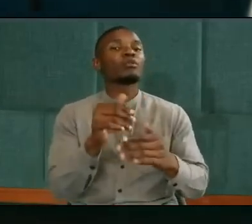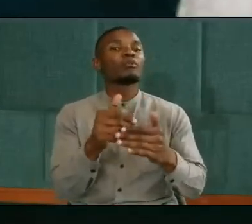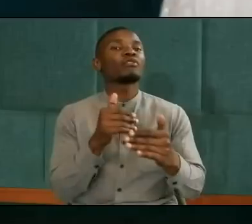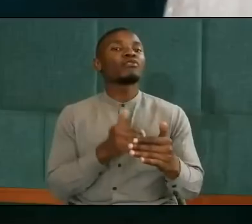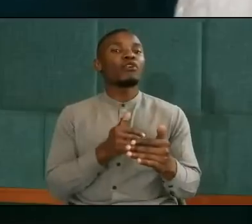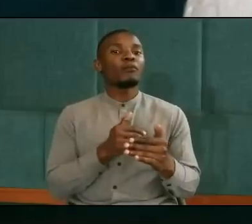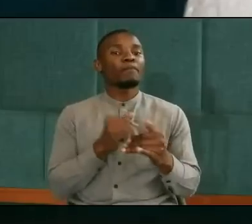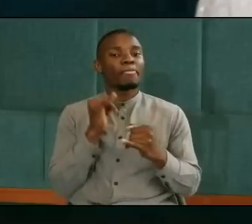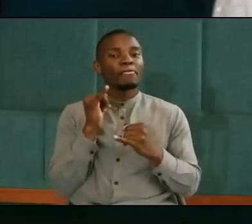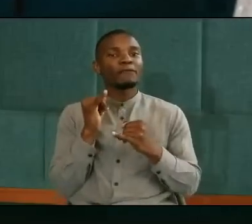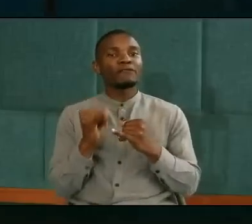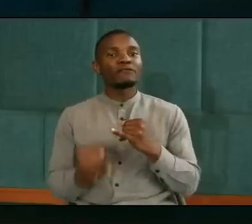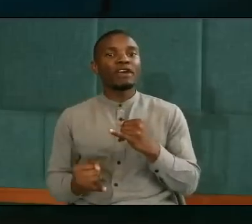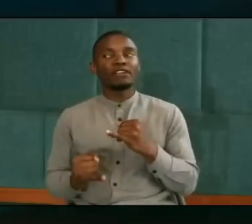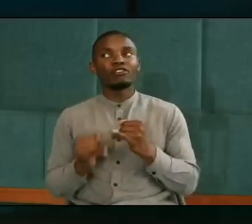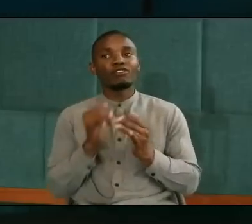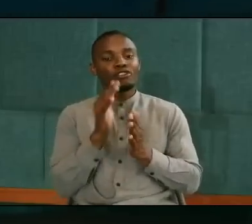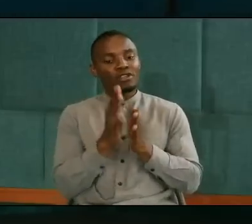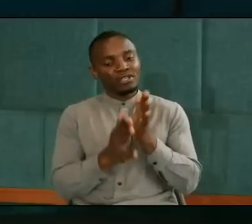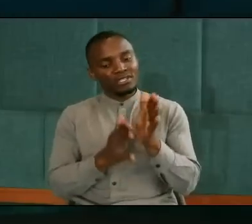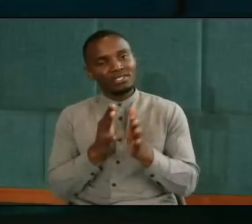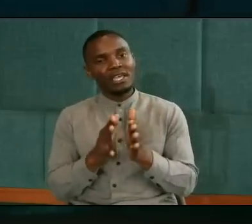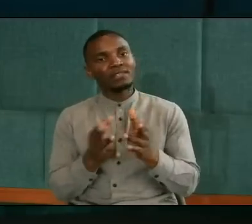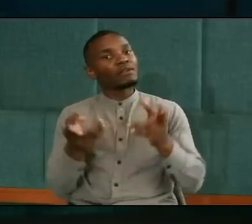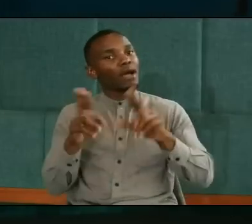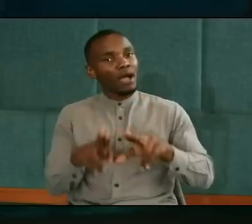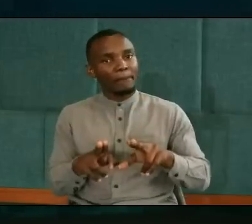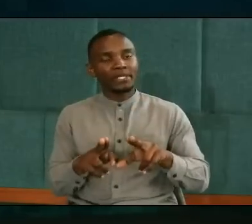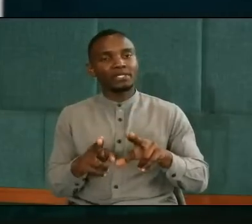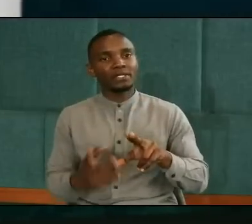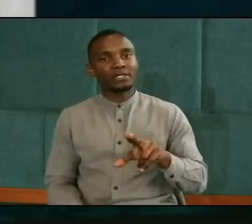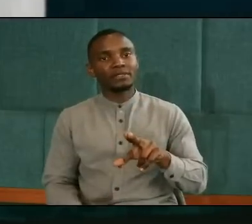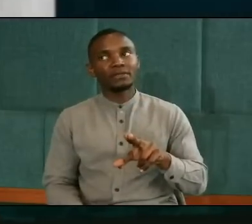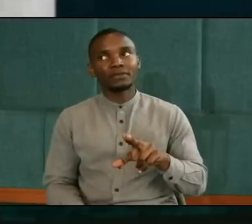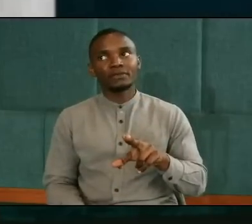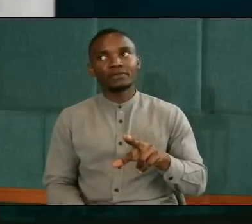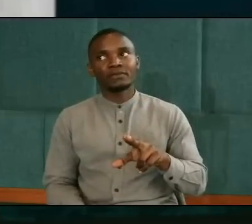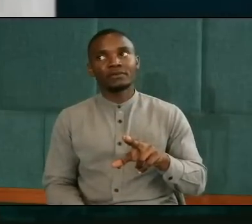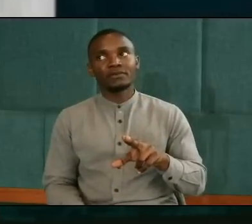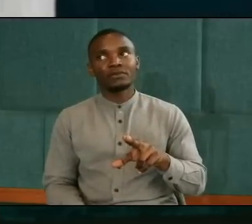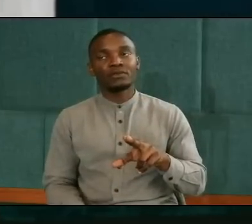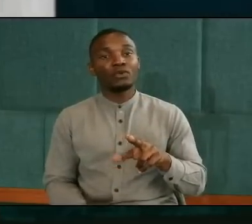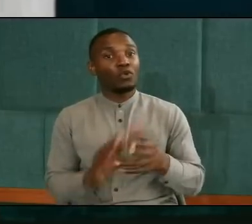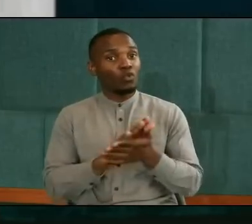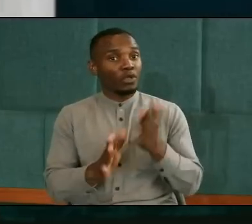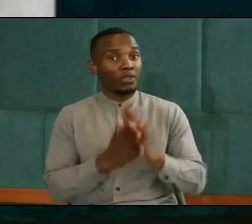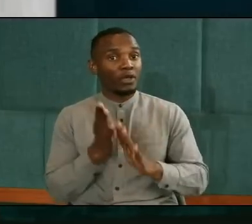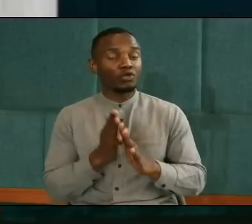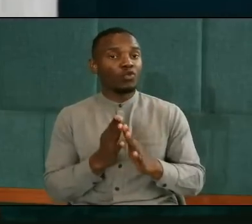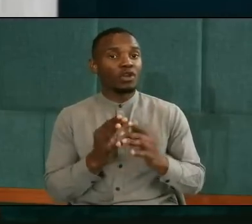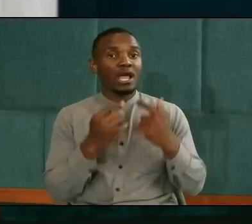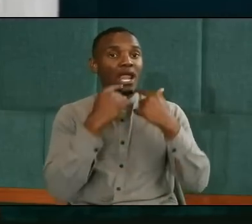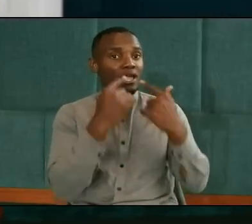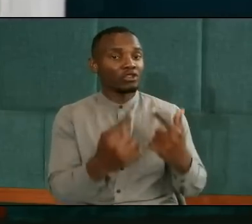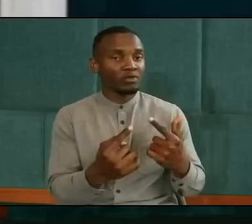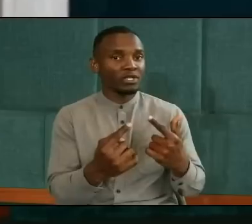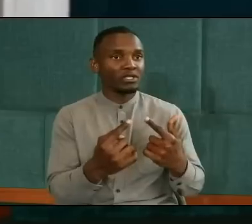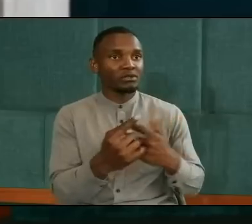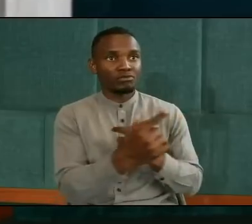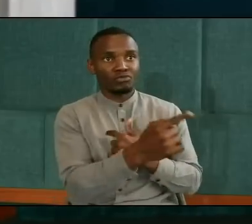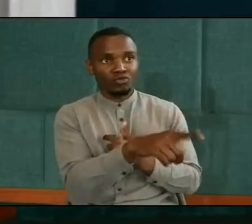before the last sign burst open, without notice, they